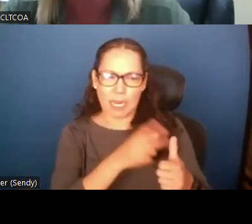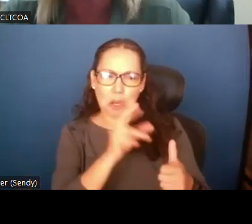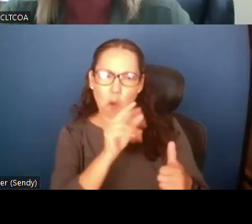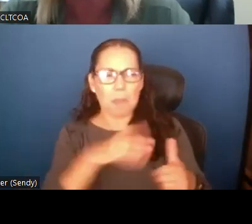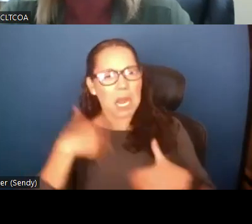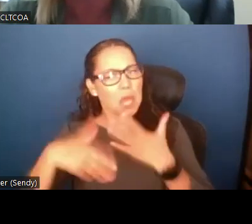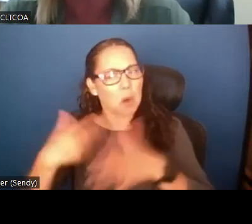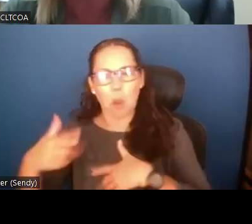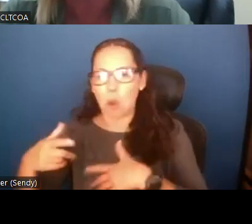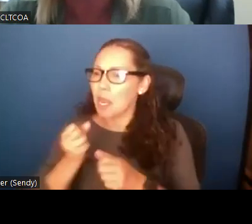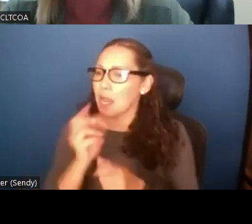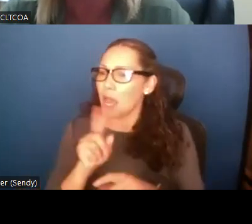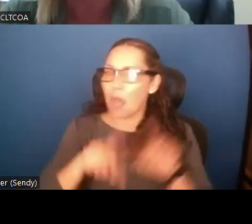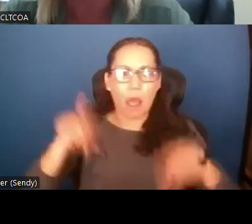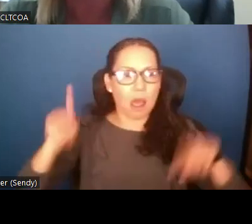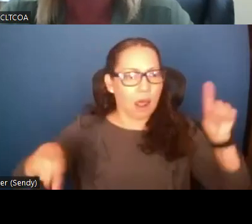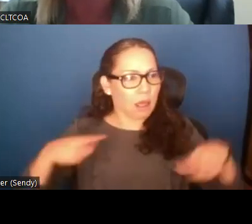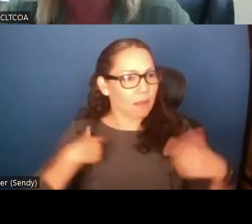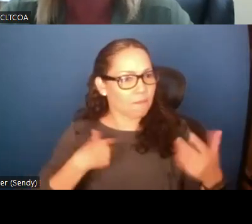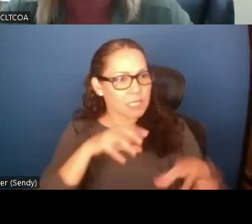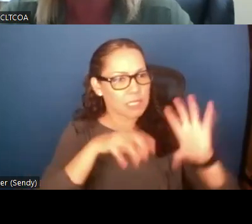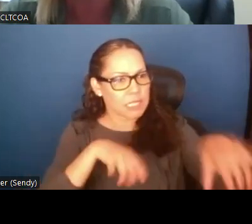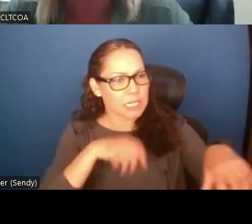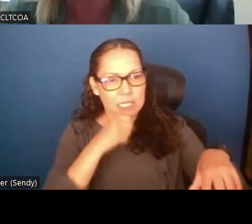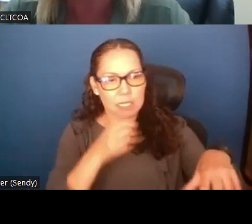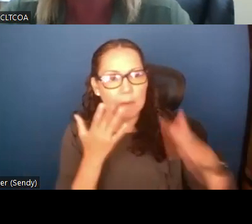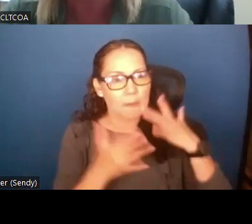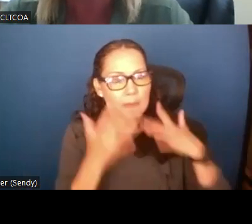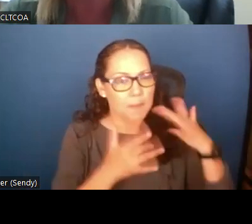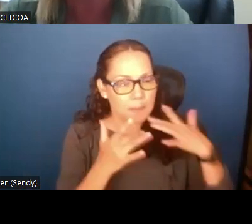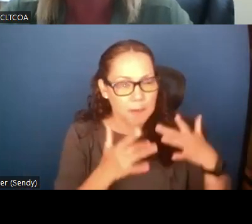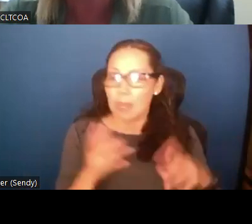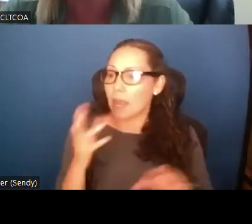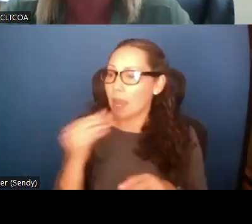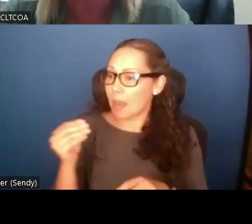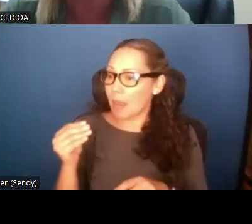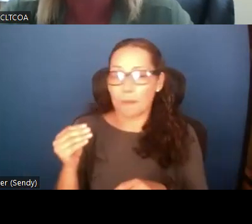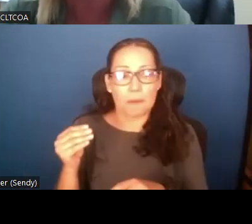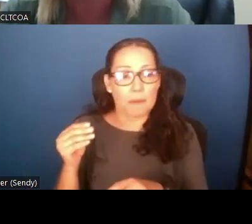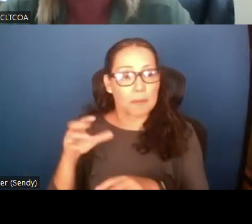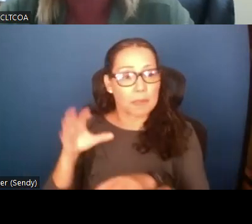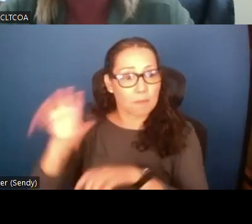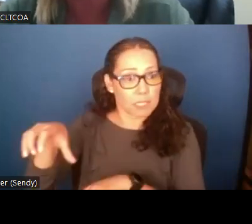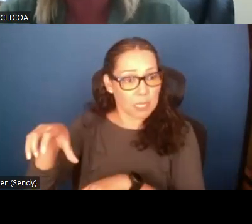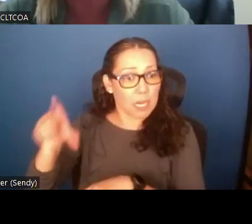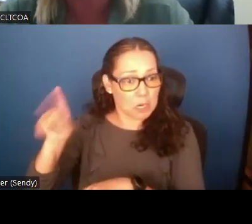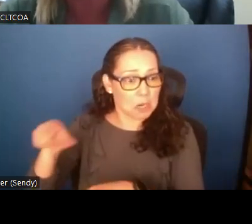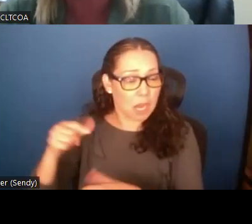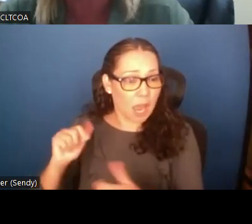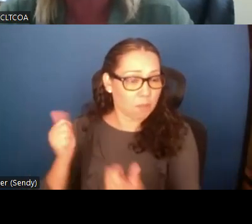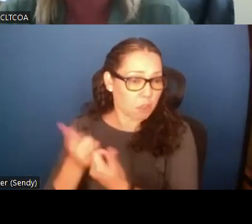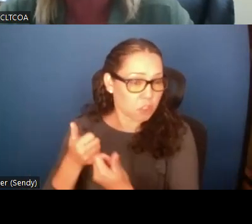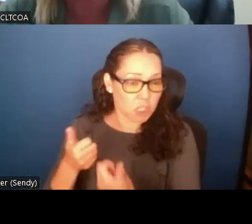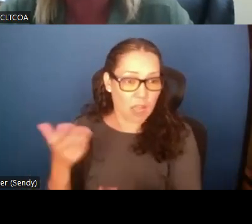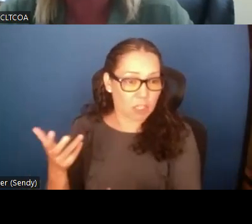others that didn't have a lot of PPE. And a facility can make their own PPE challenge or just access